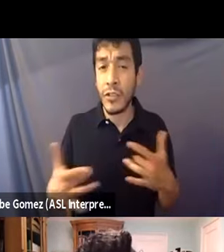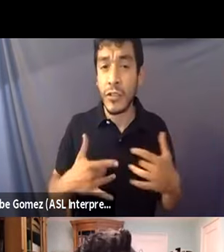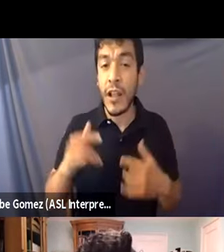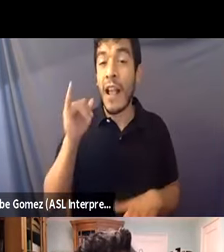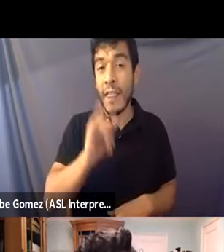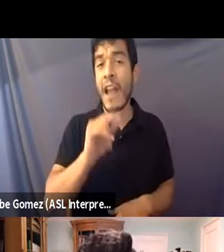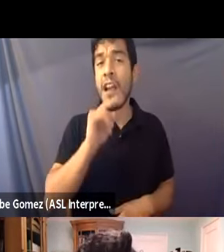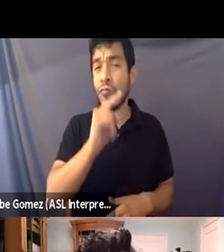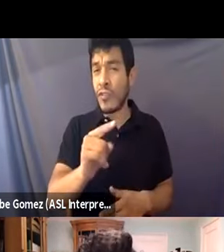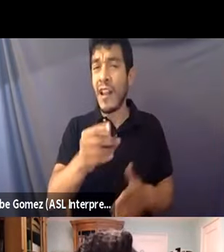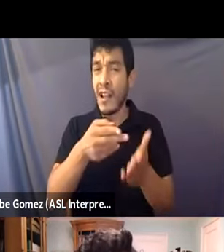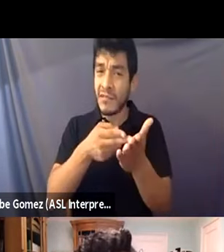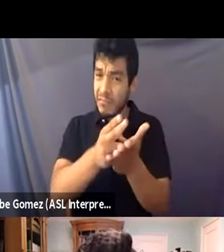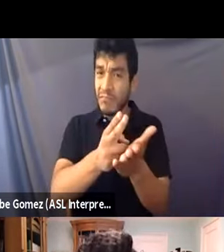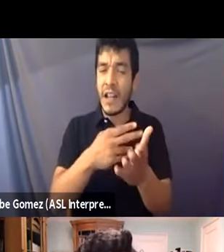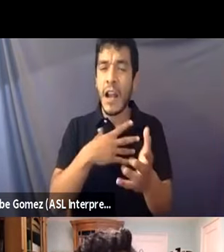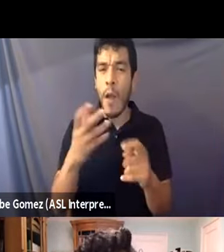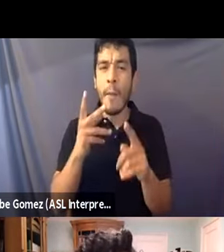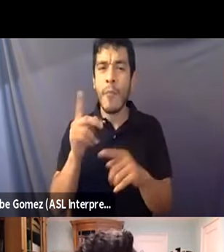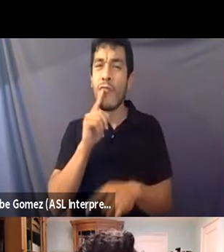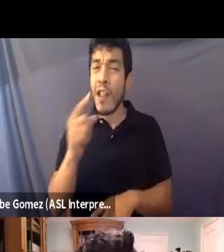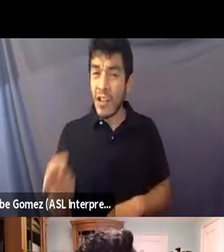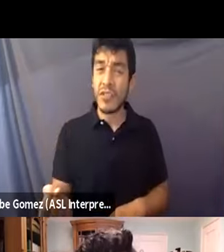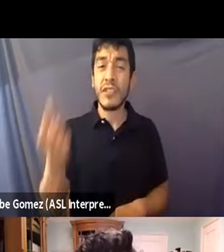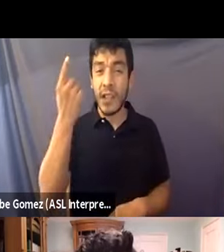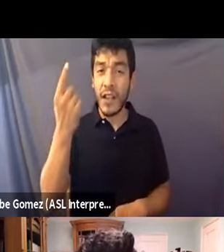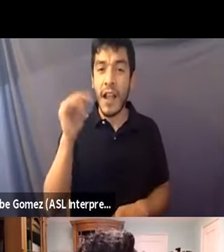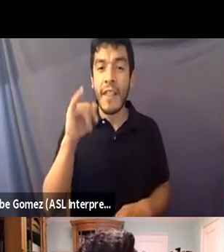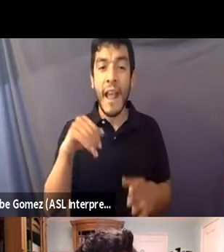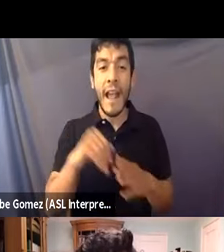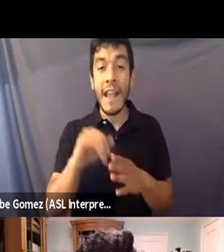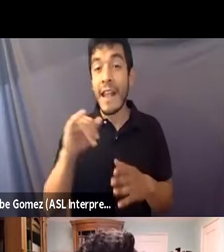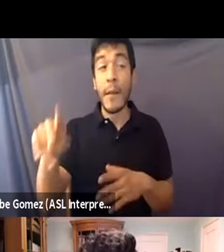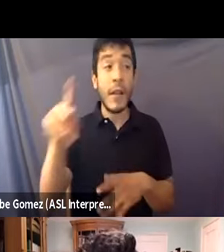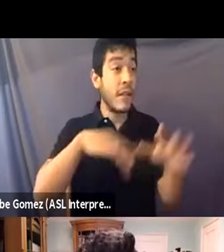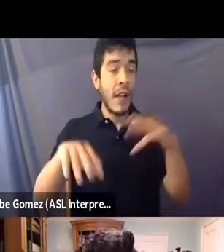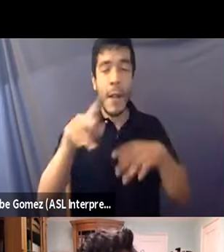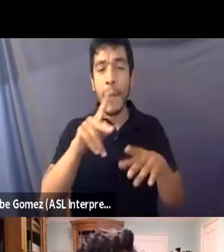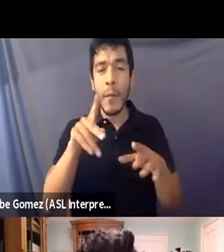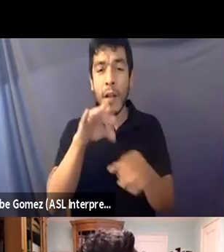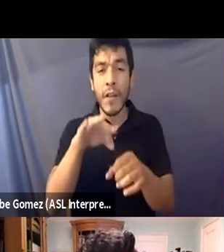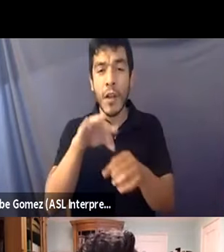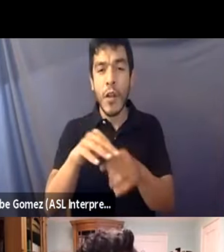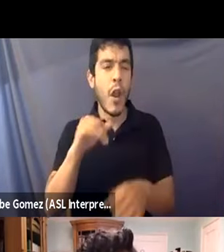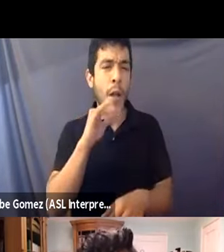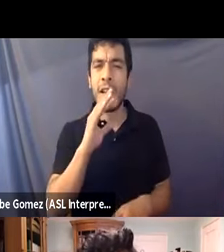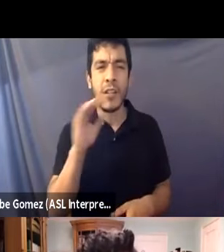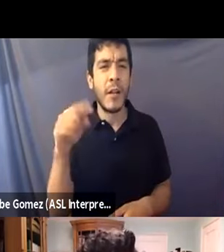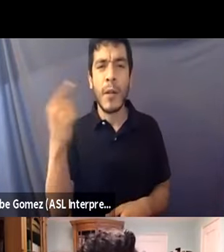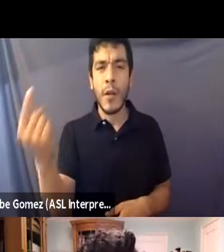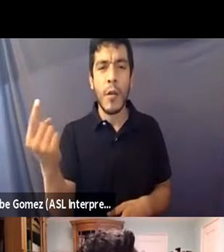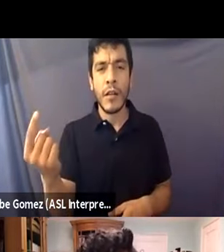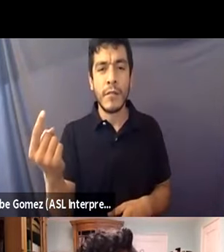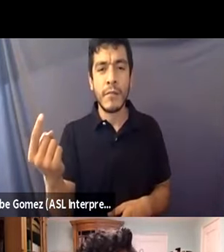real. And I want people to really understand that in the midst of the, the piece that we're not just talking about, um,